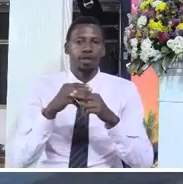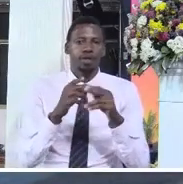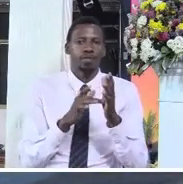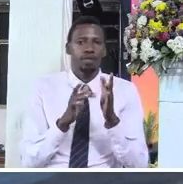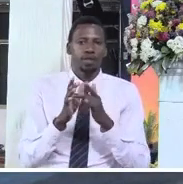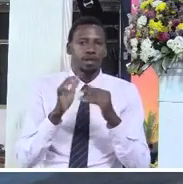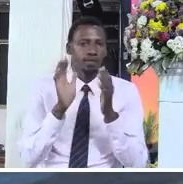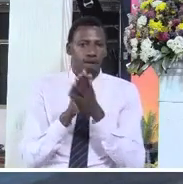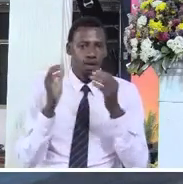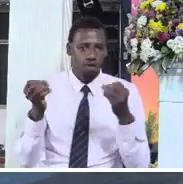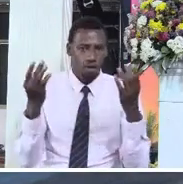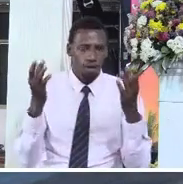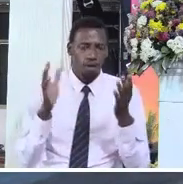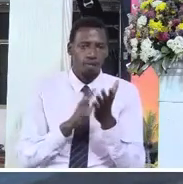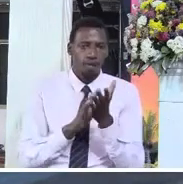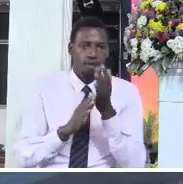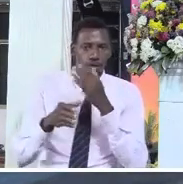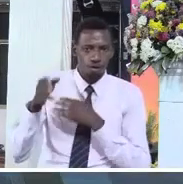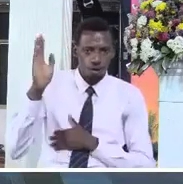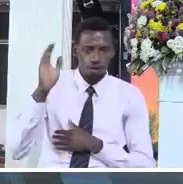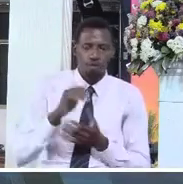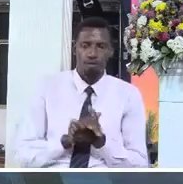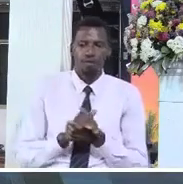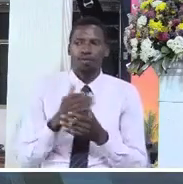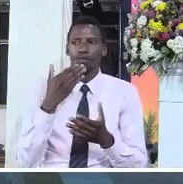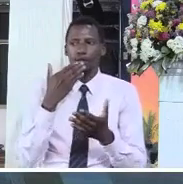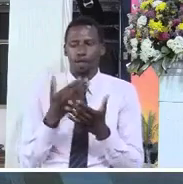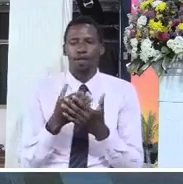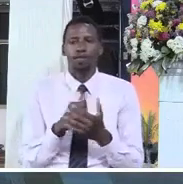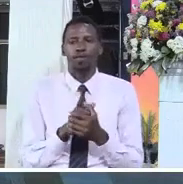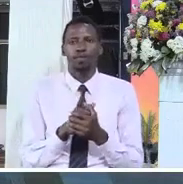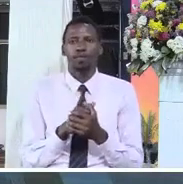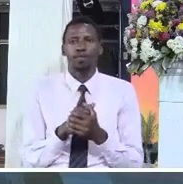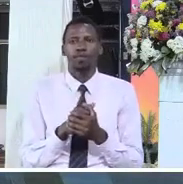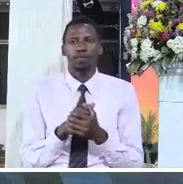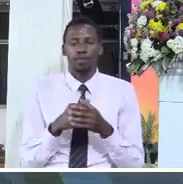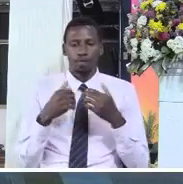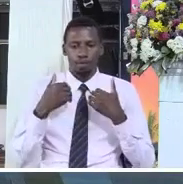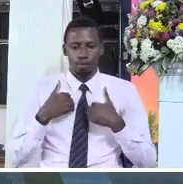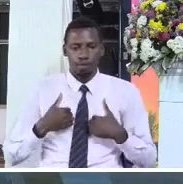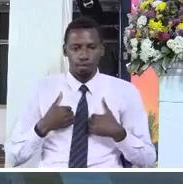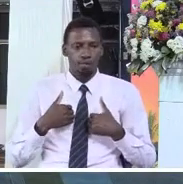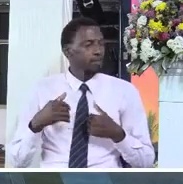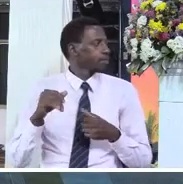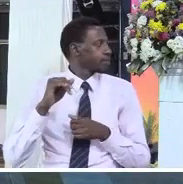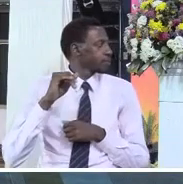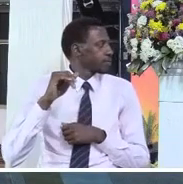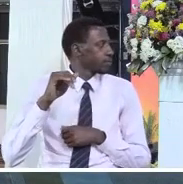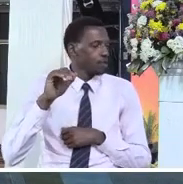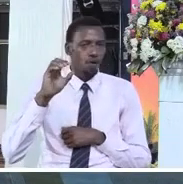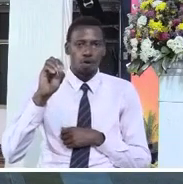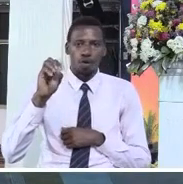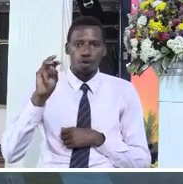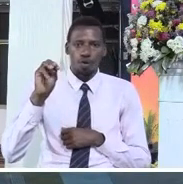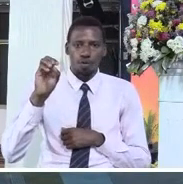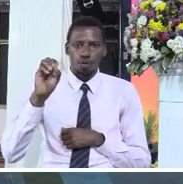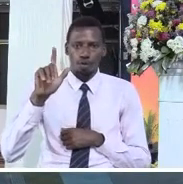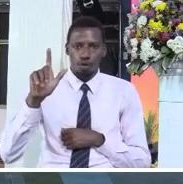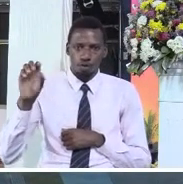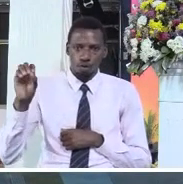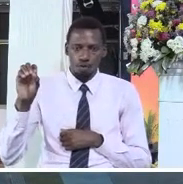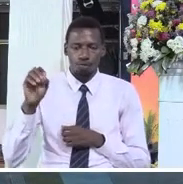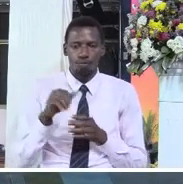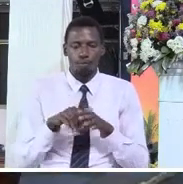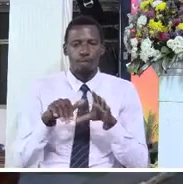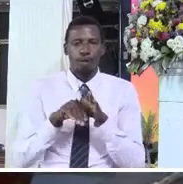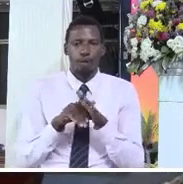sifiwe. Thank you. Myself, my name is Jim Omolo. A member of New Life SDA